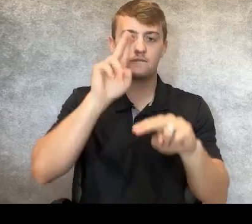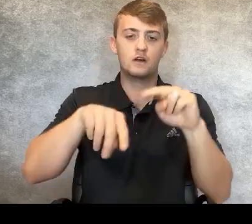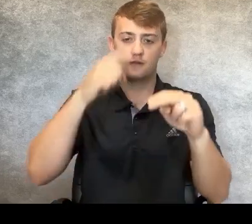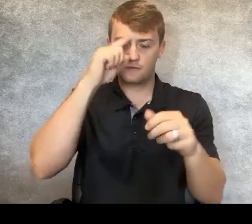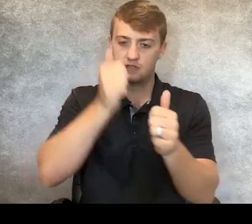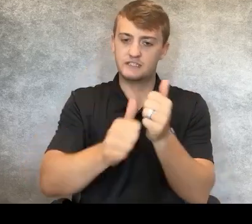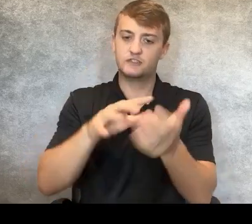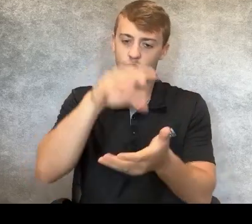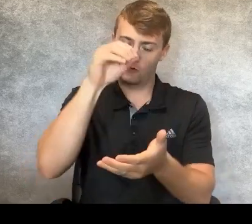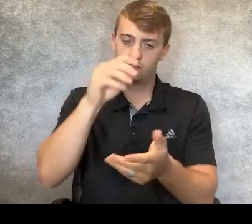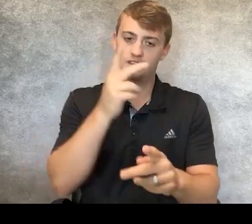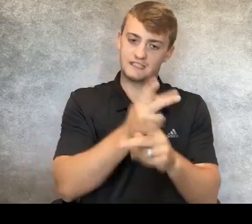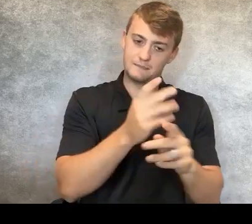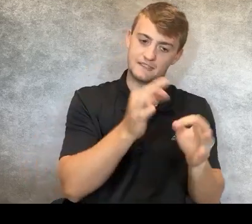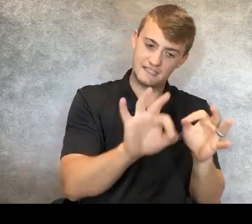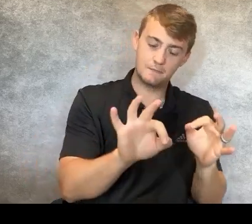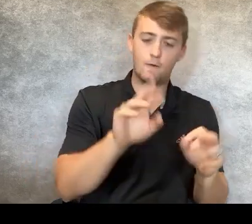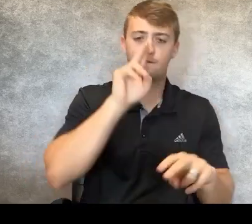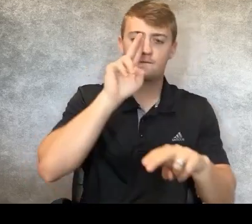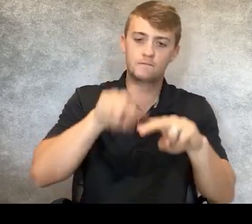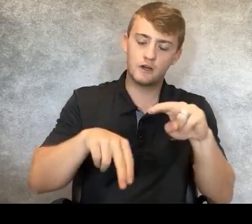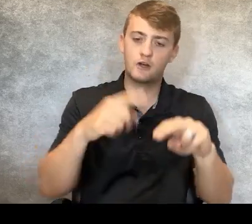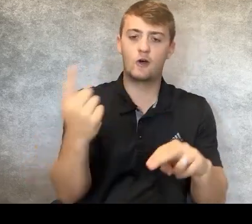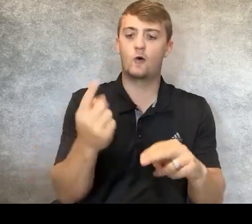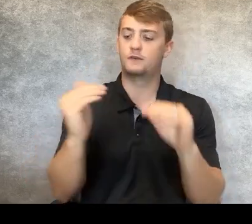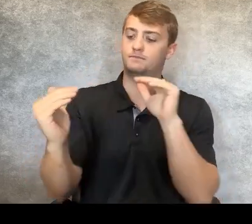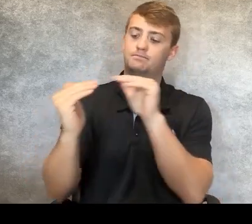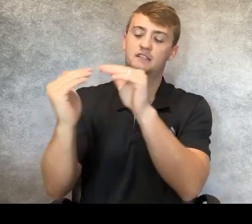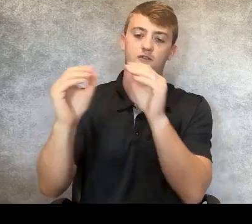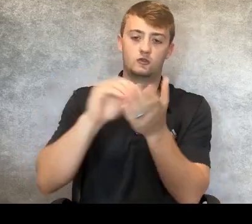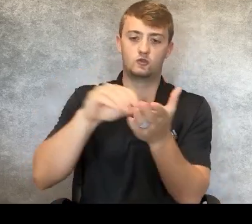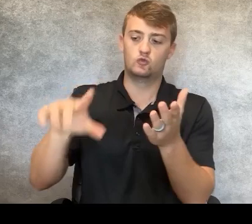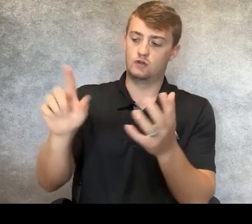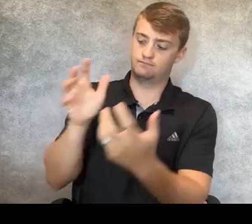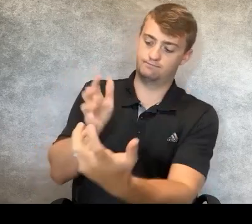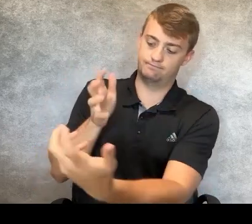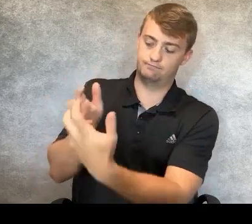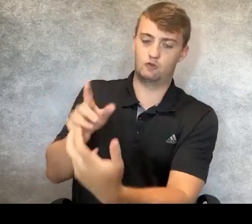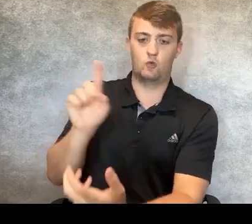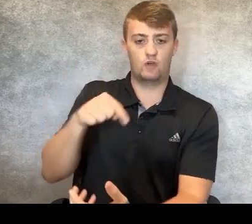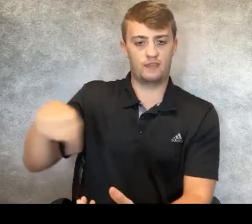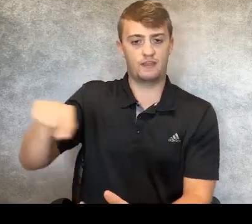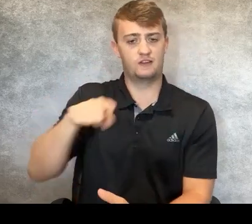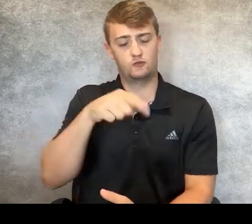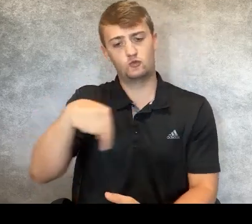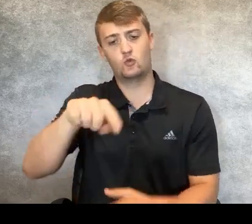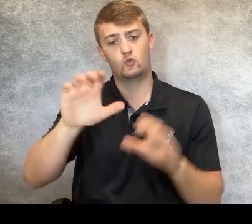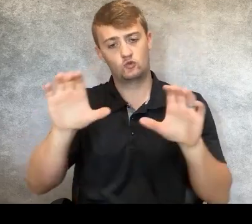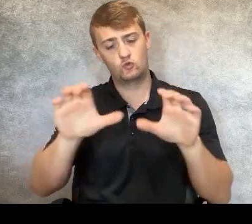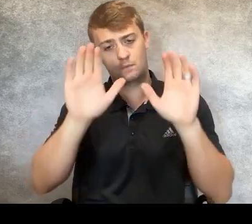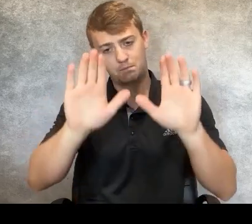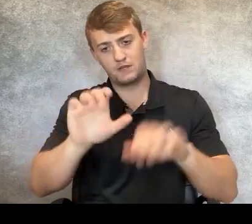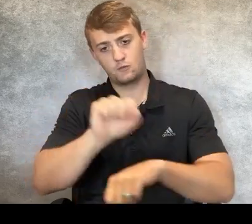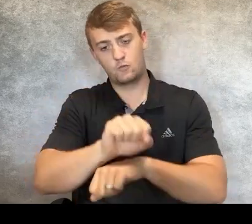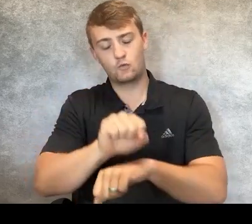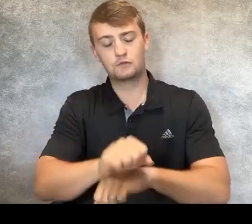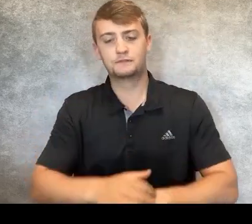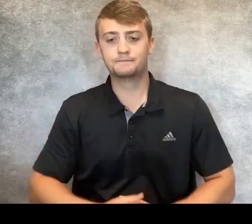learner. Keep it simple, keep it fun, and always meet your students where they are. You are doing amazing work.